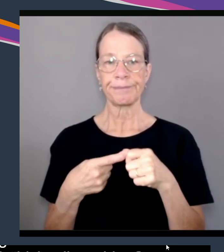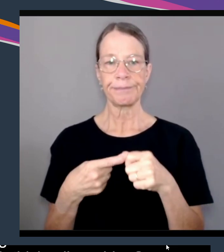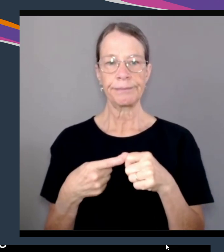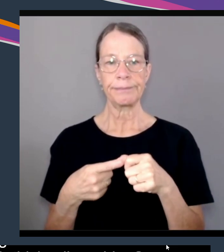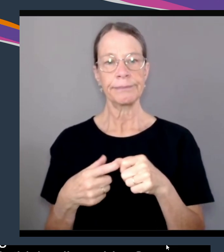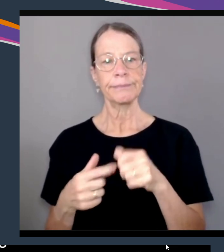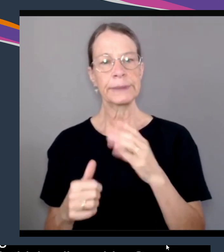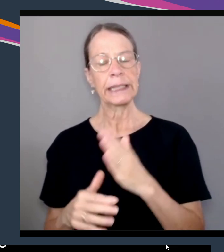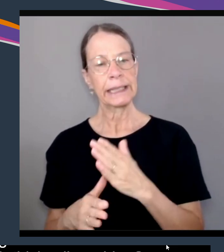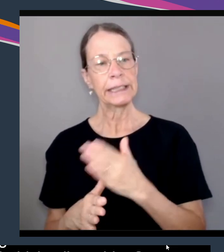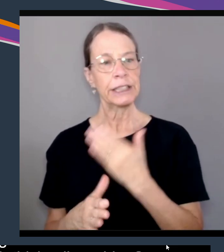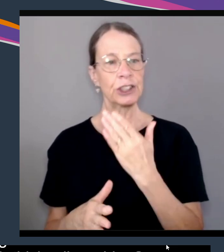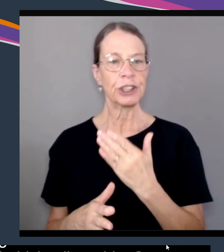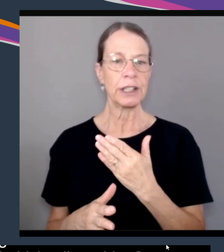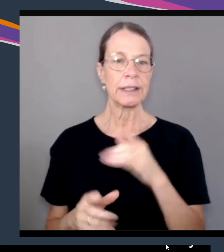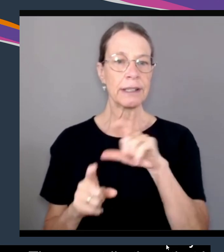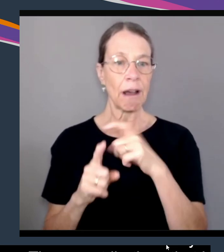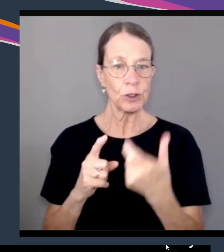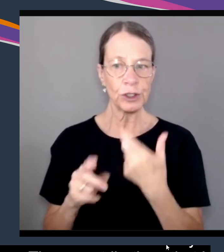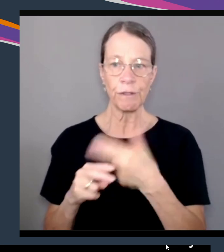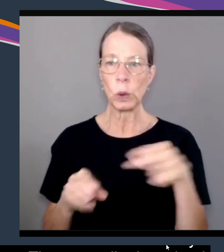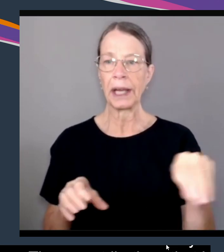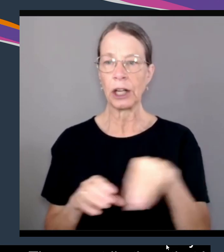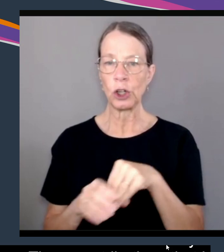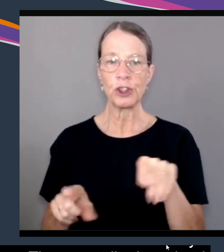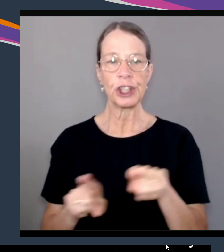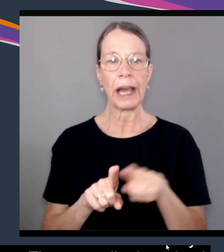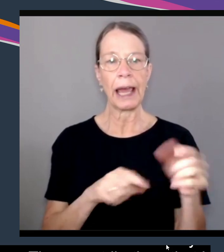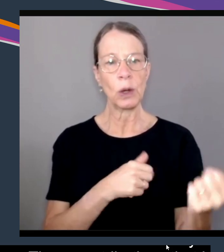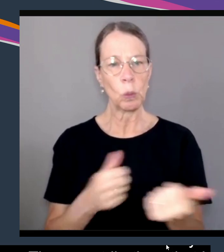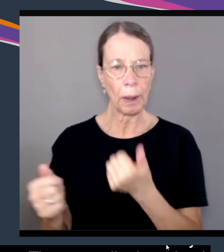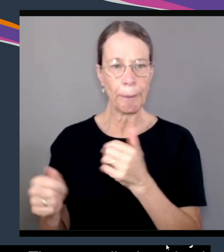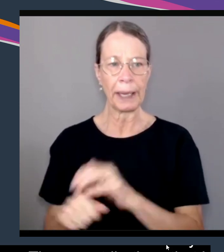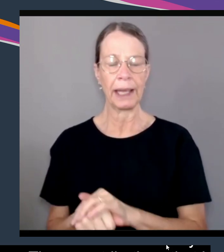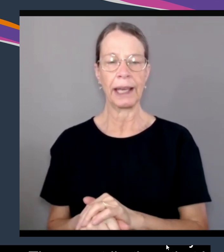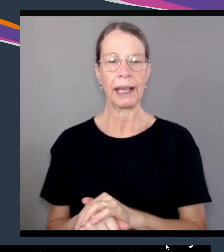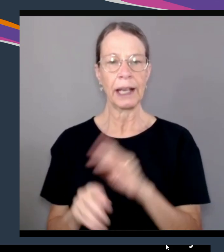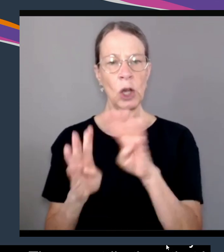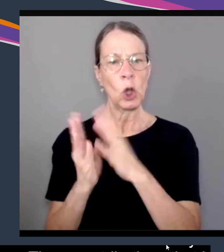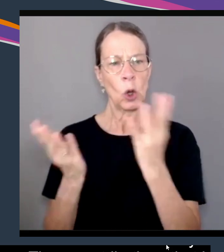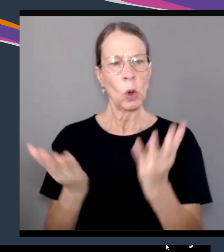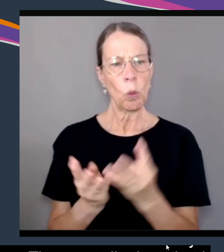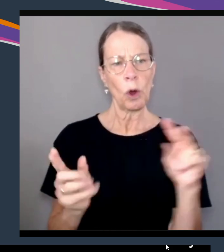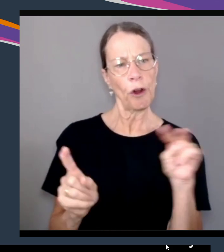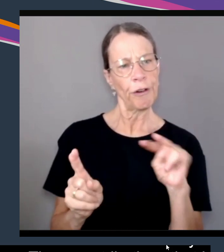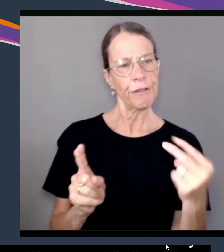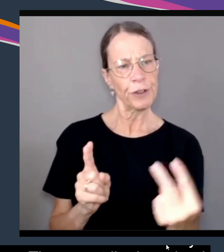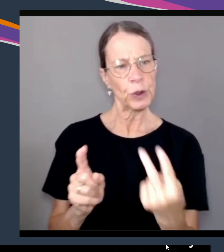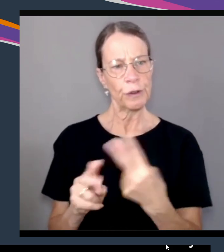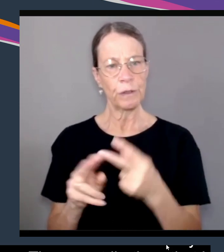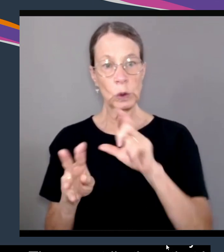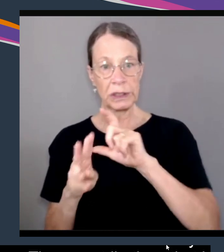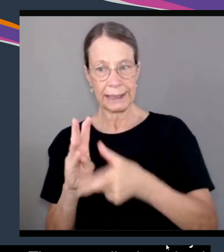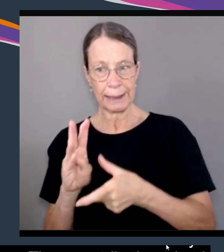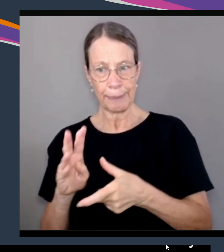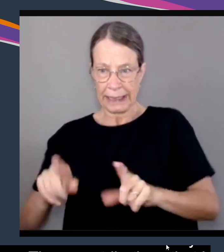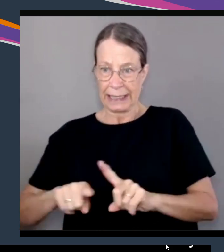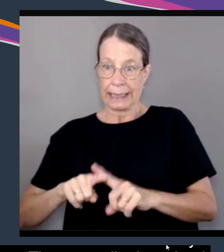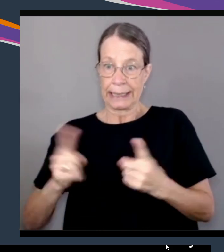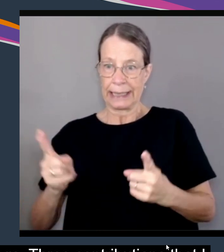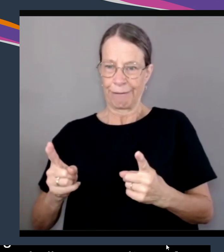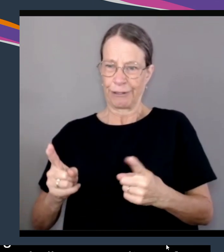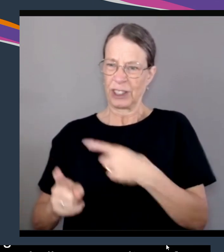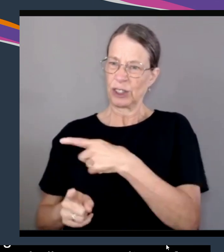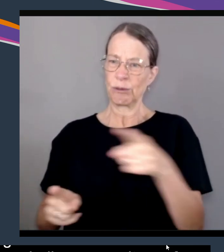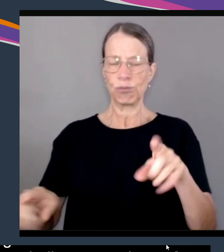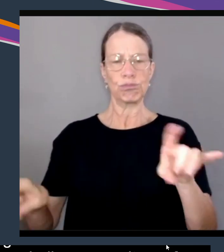culture of inclusion and well-being, a worldview of disability that is different to what many people are conditioned